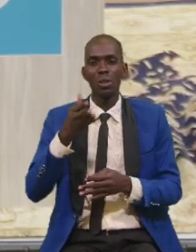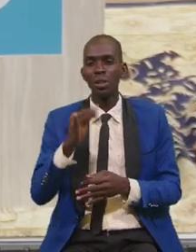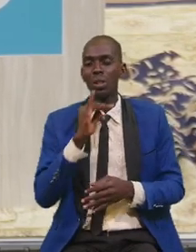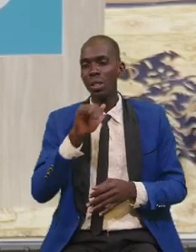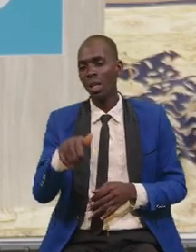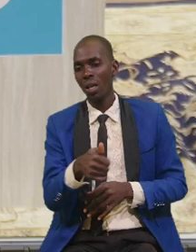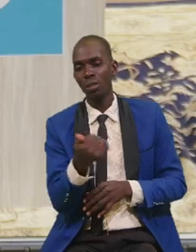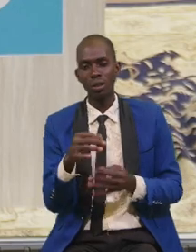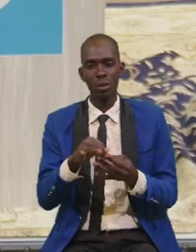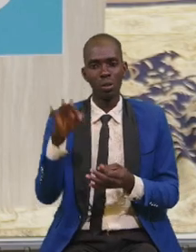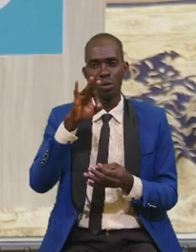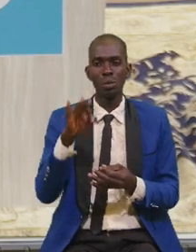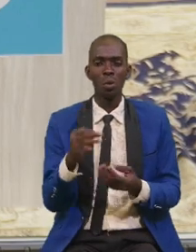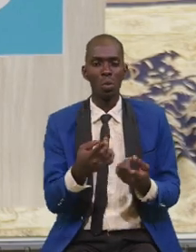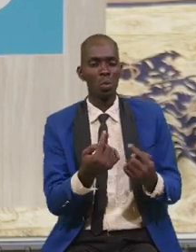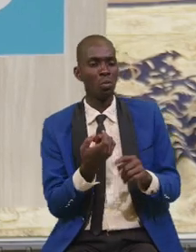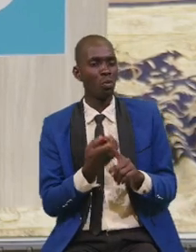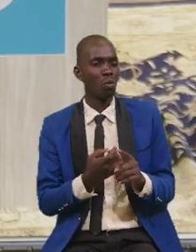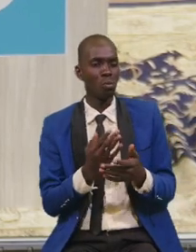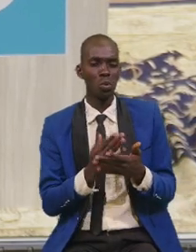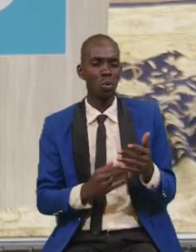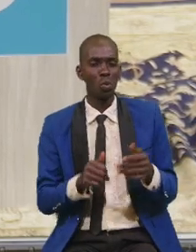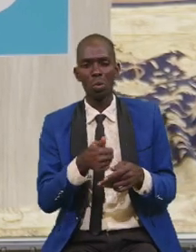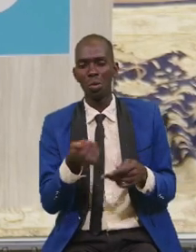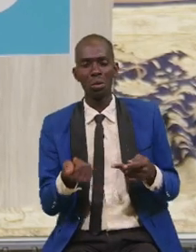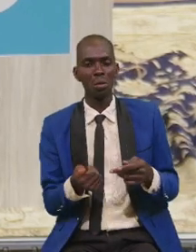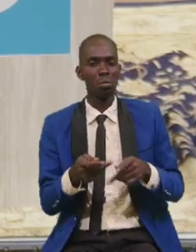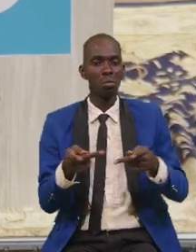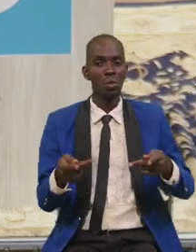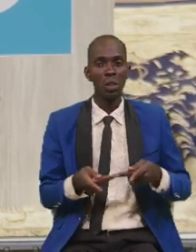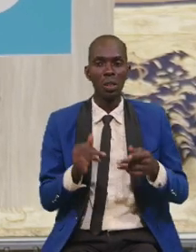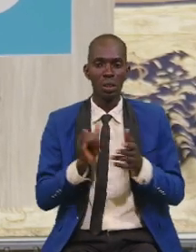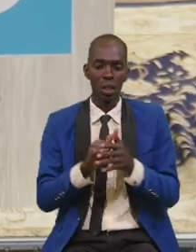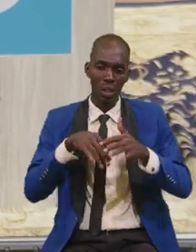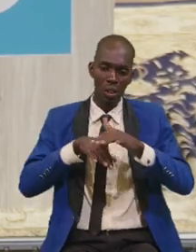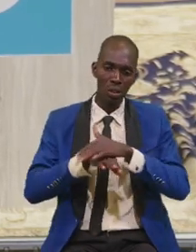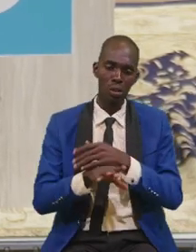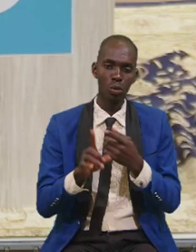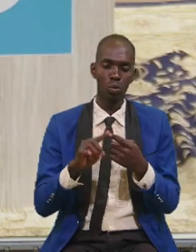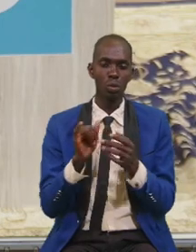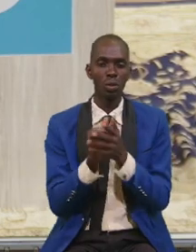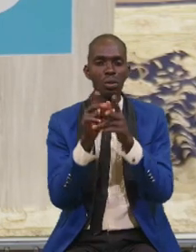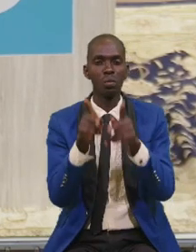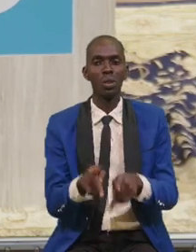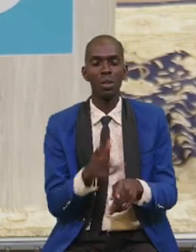from somewhere else that gets into him and makes him do something